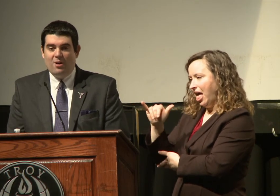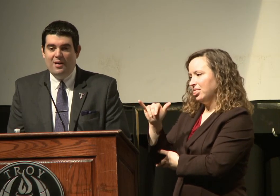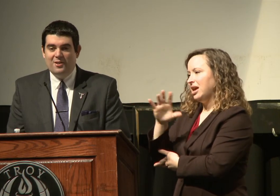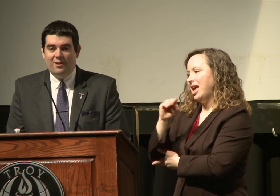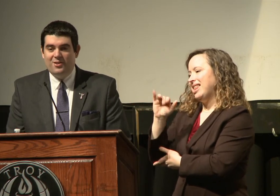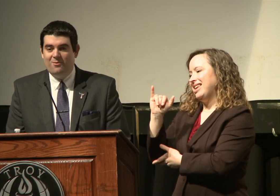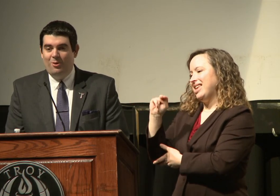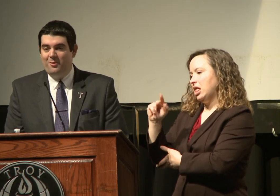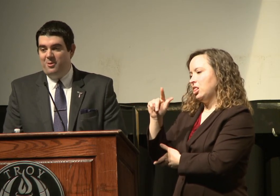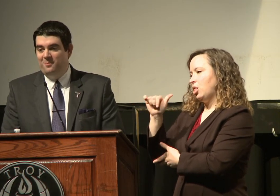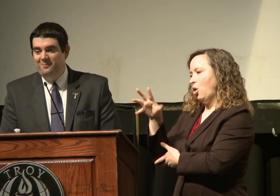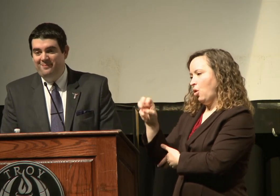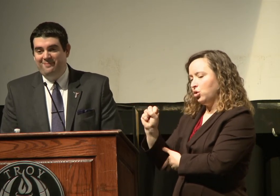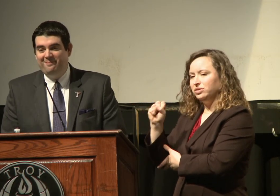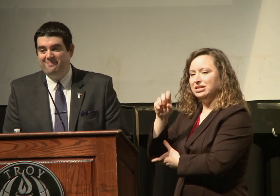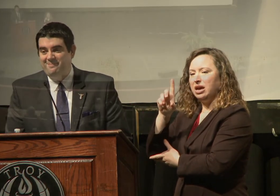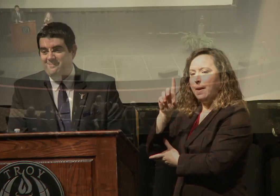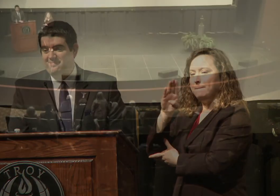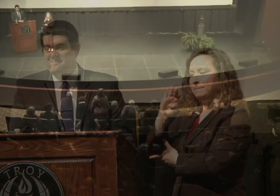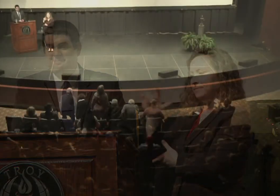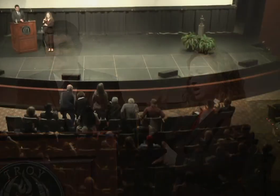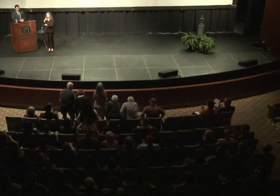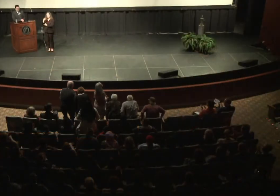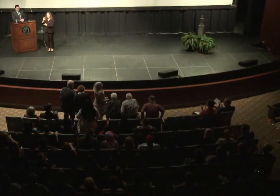Please rise and let us welcome you.